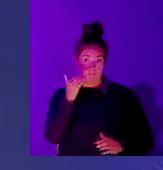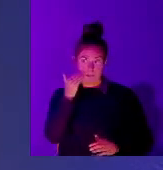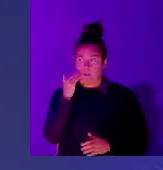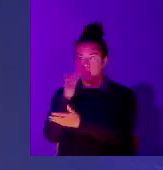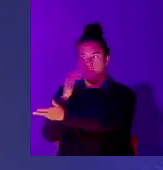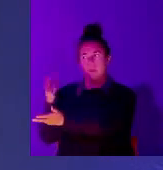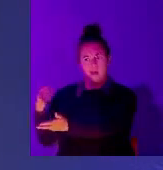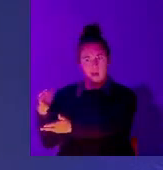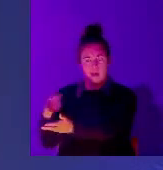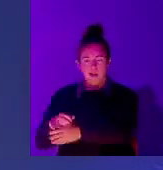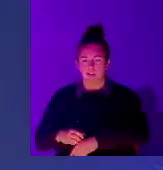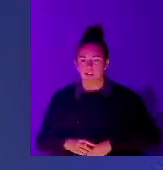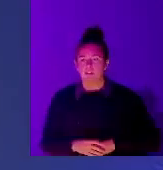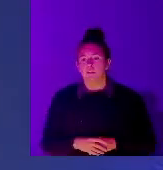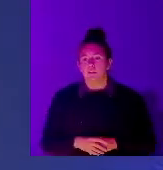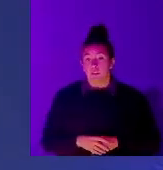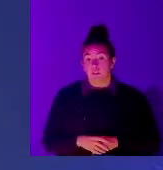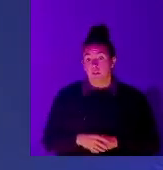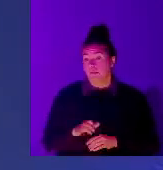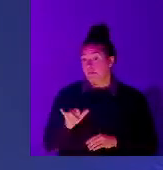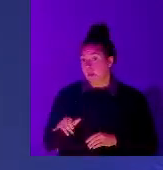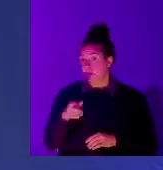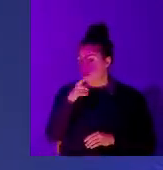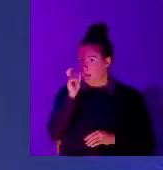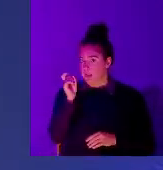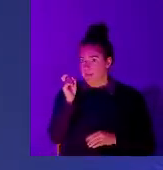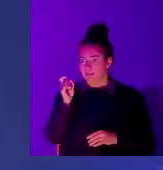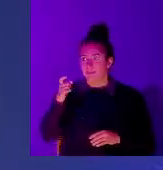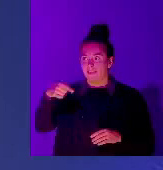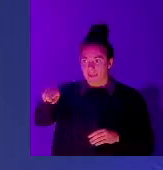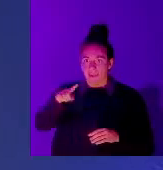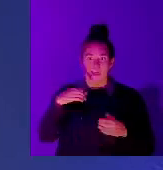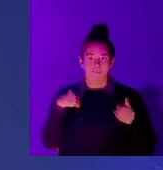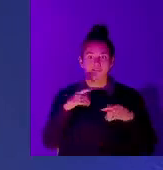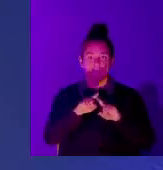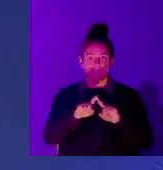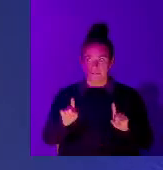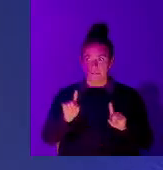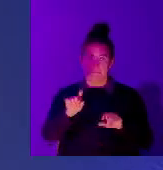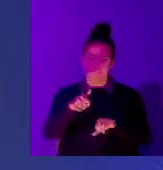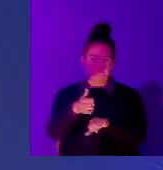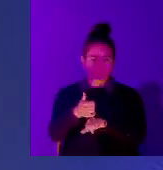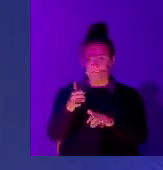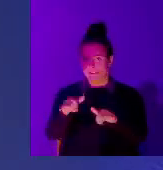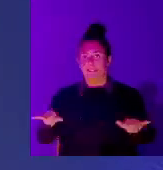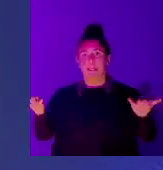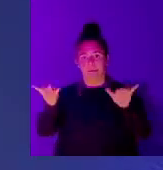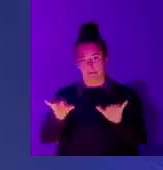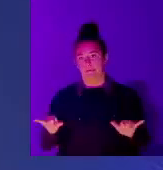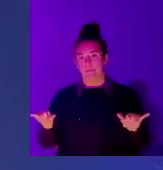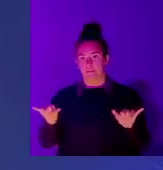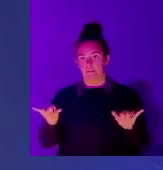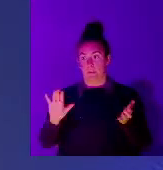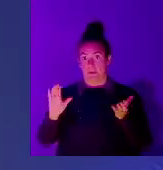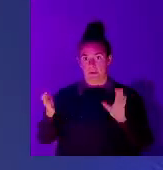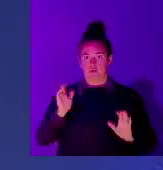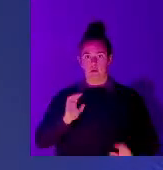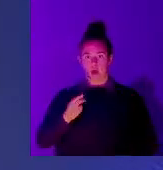And that's because they have a different set of standards than we do. But our standards come from the